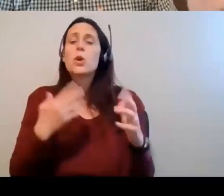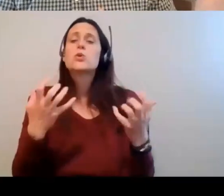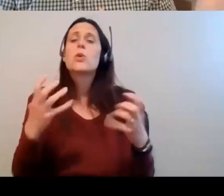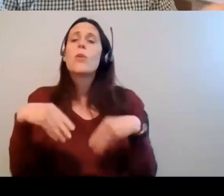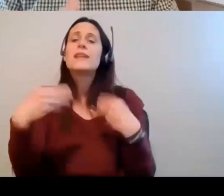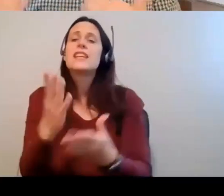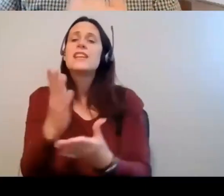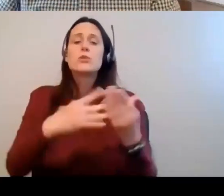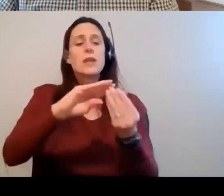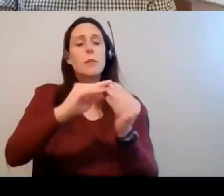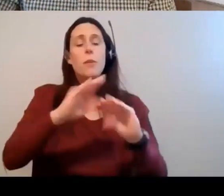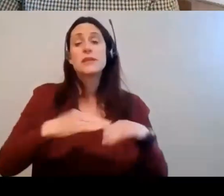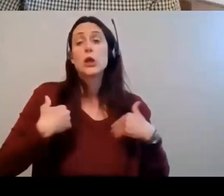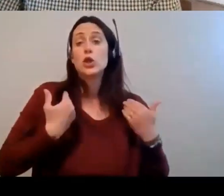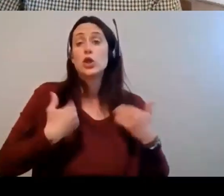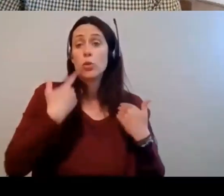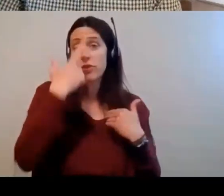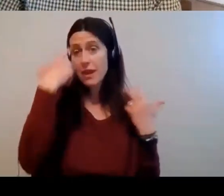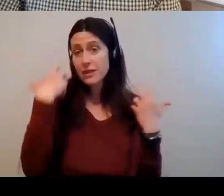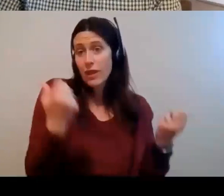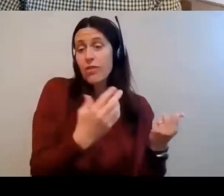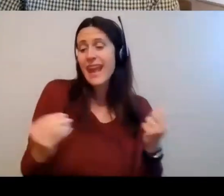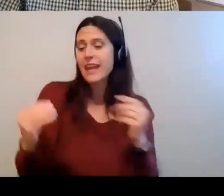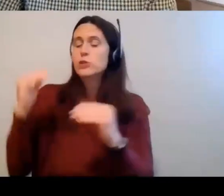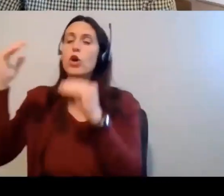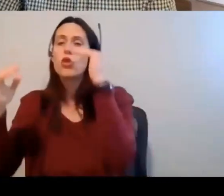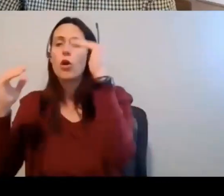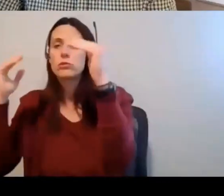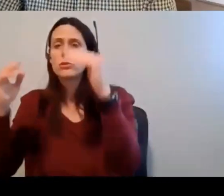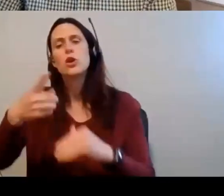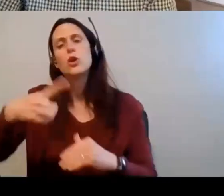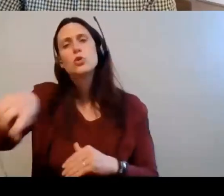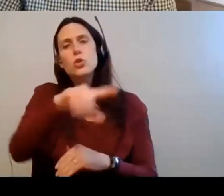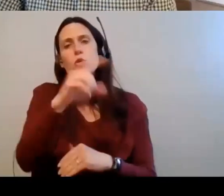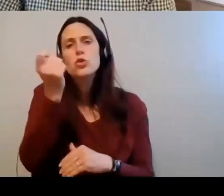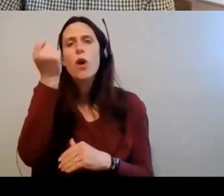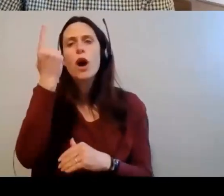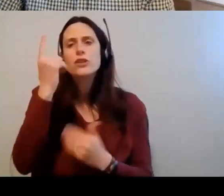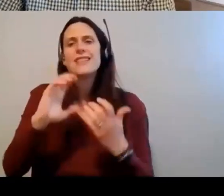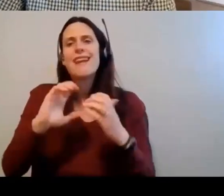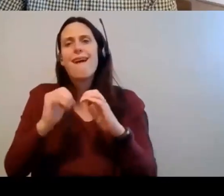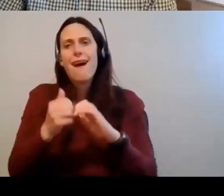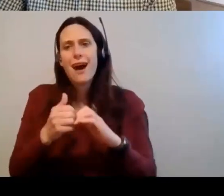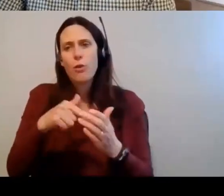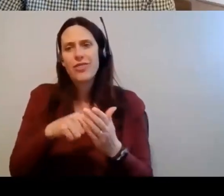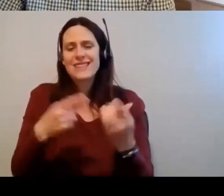youth mental health as well as adult, just so you can understand how this is happening for people.